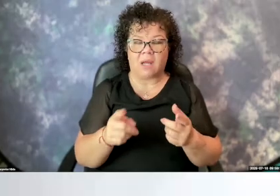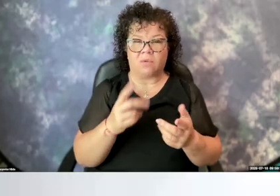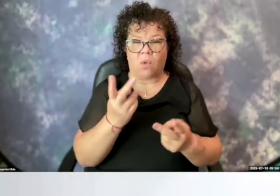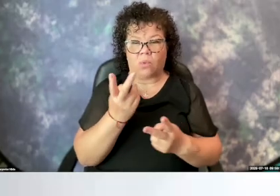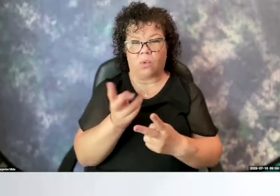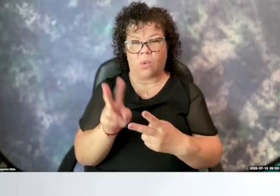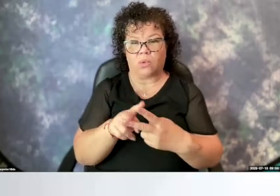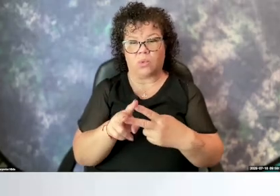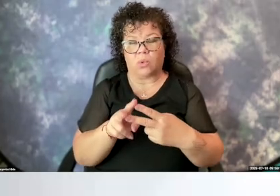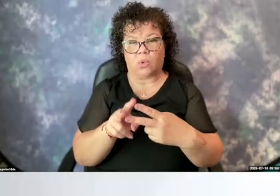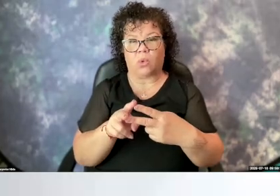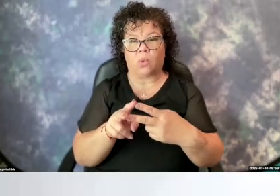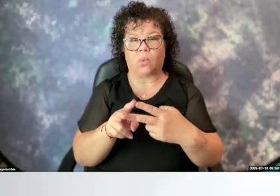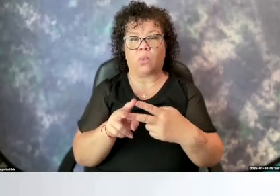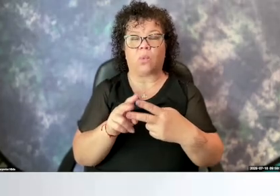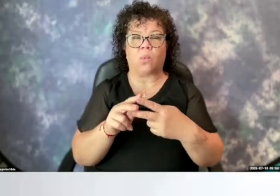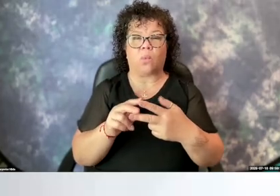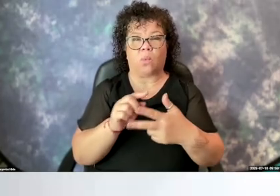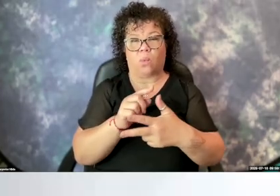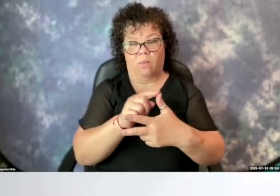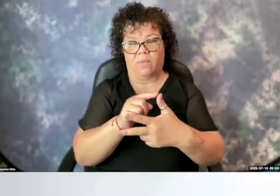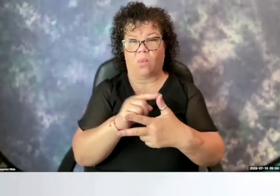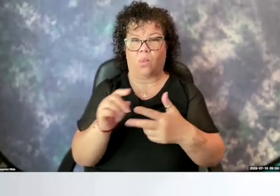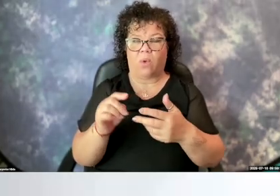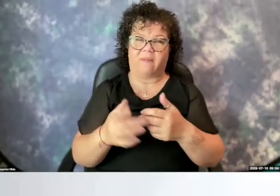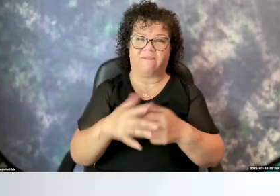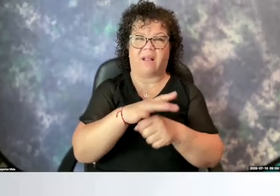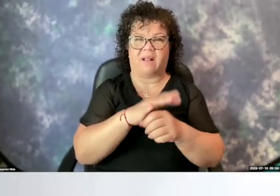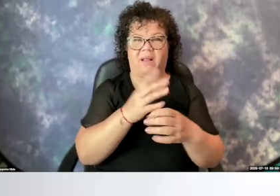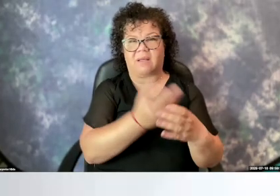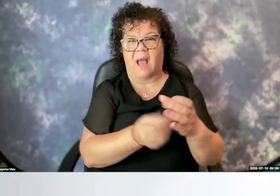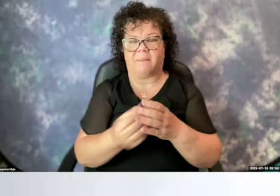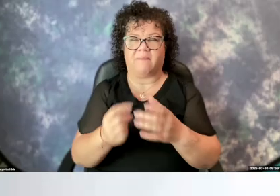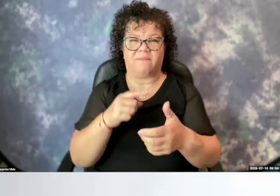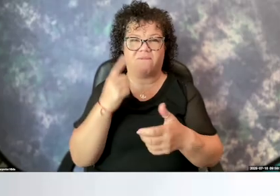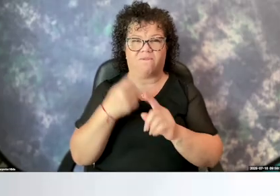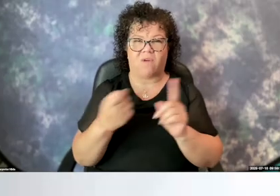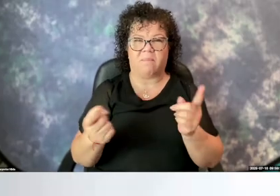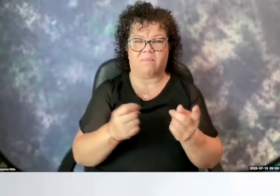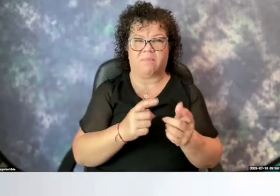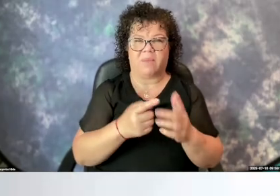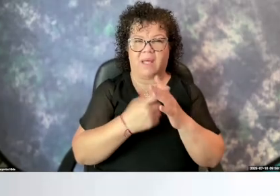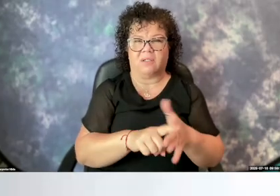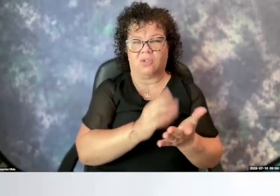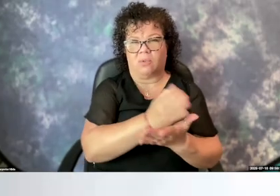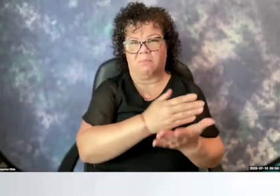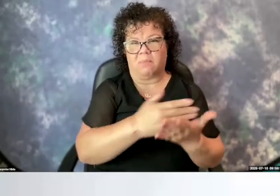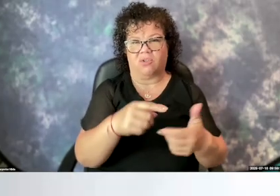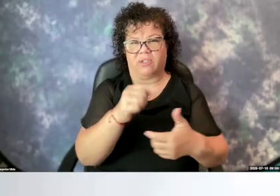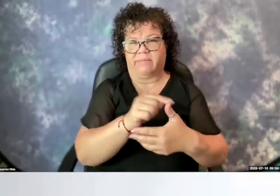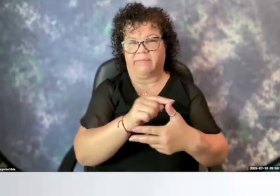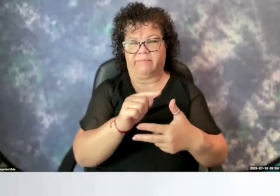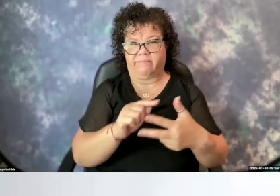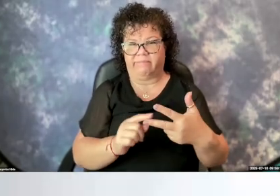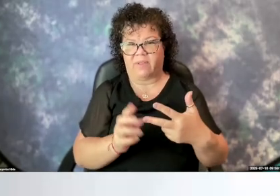will be helping us to kind of fill in the gaps this year. But yeah, so I hope that answered your